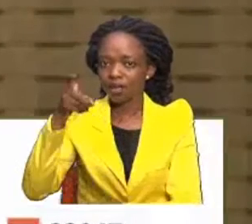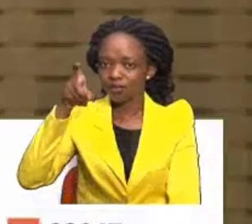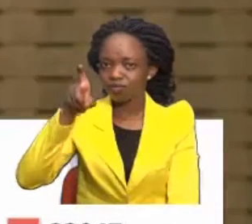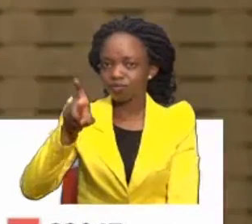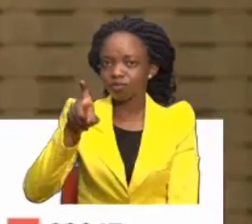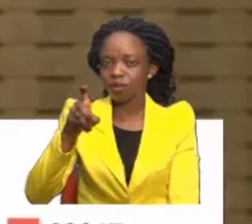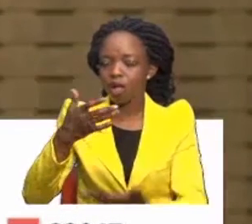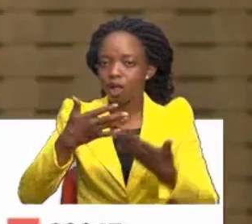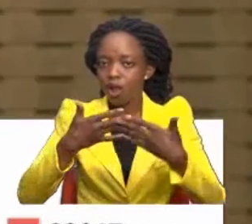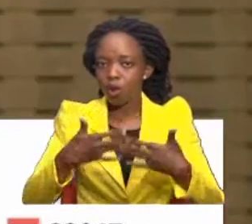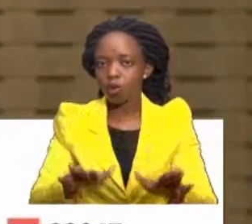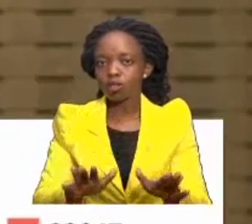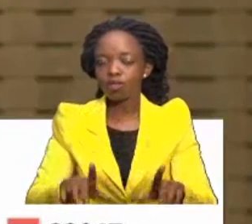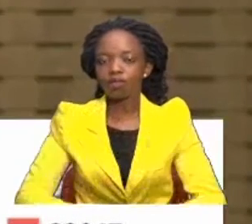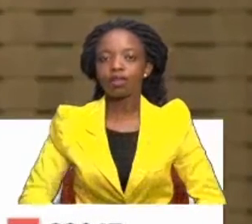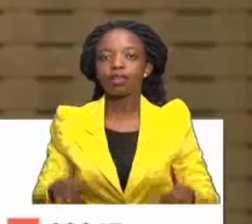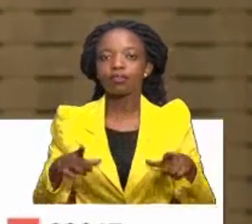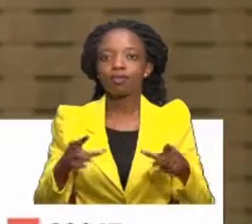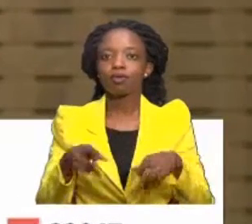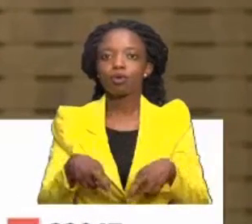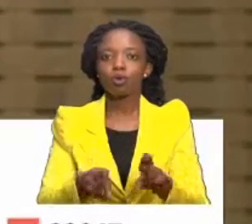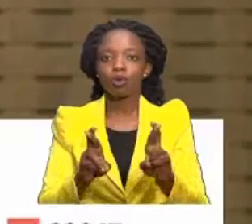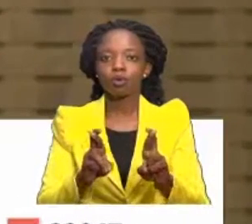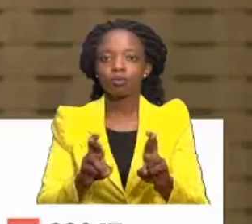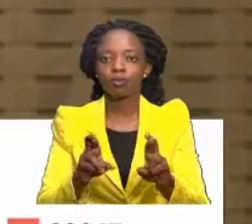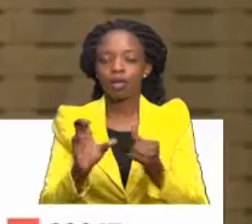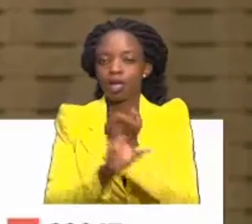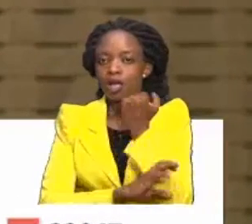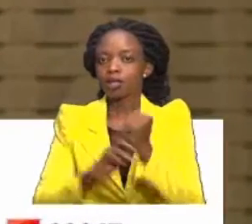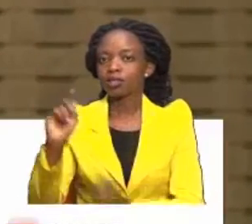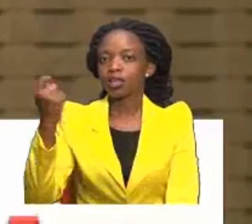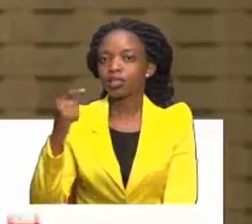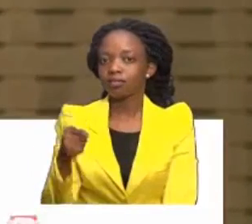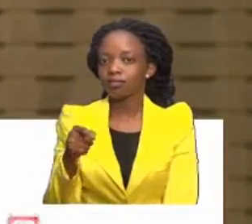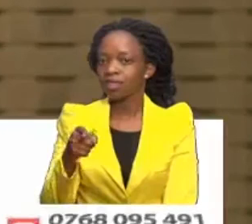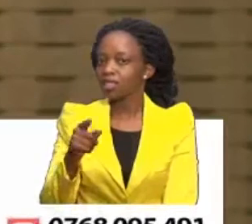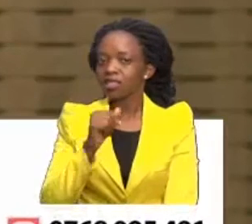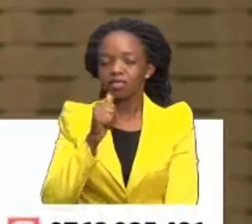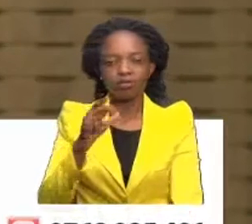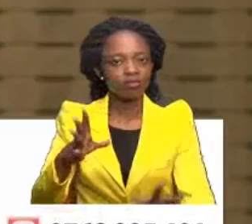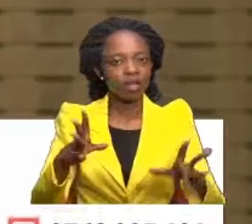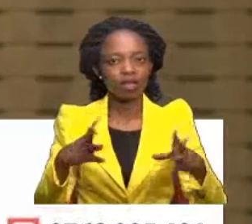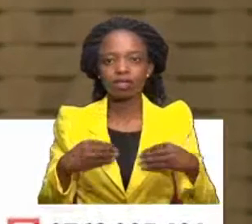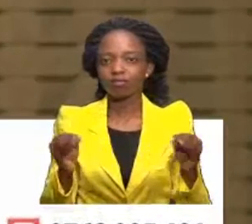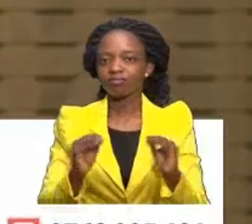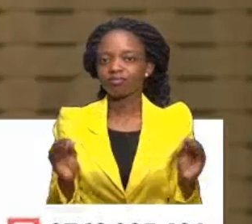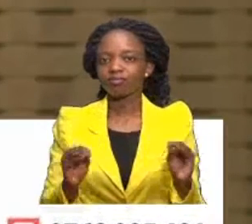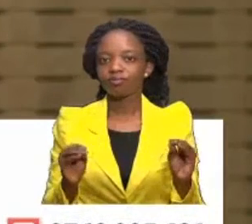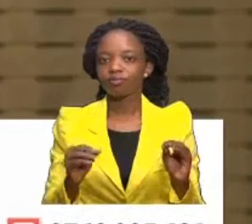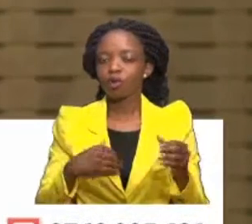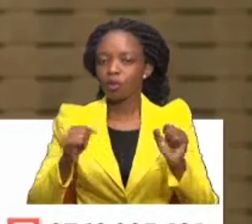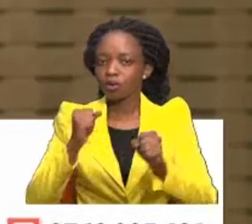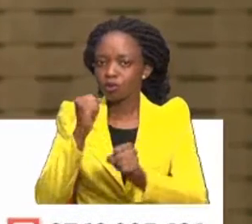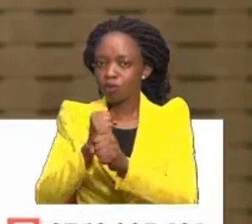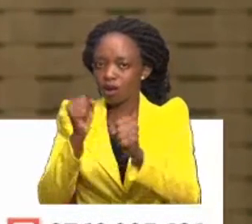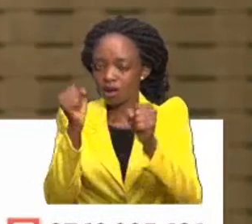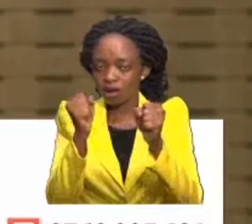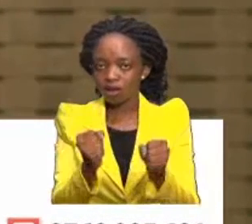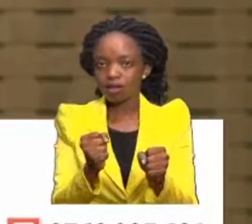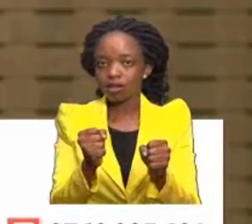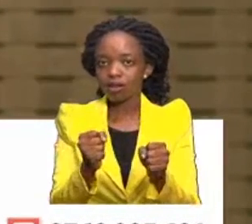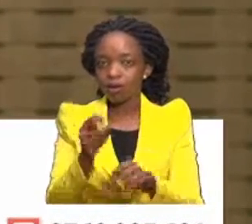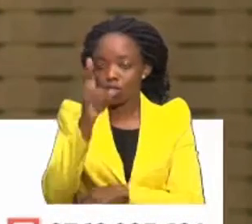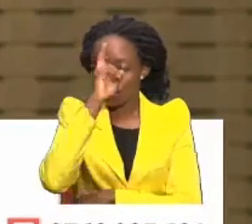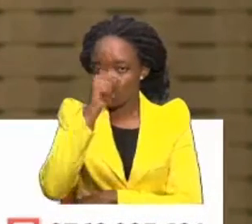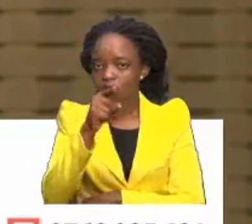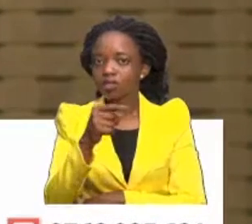the loss of lives on our roads in the Republic of Kenya. This is an unacceptable trend, and we shall work very hard the Inspector General